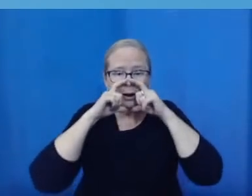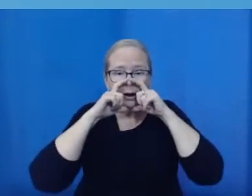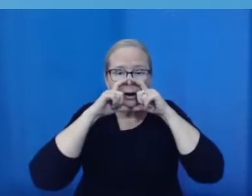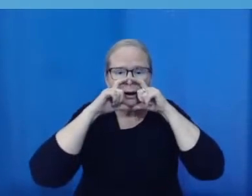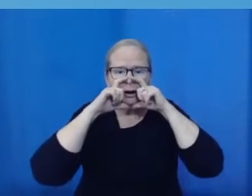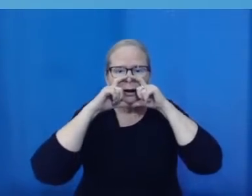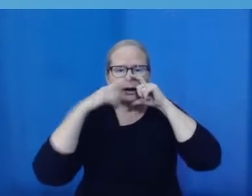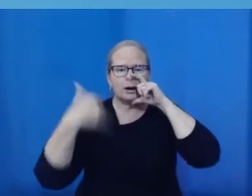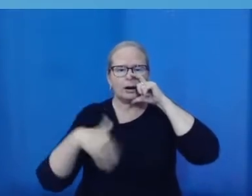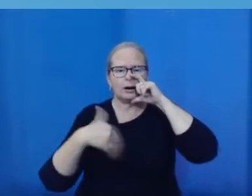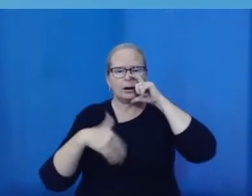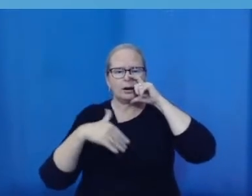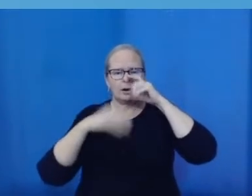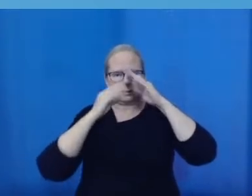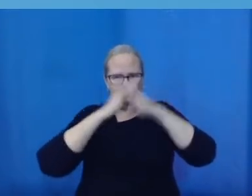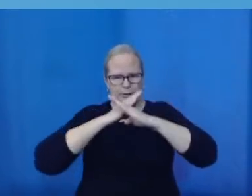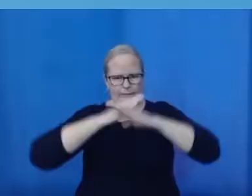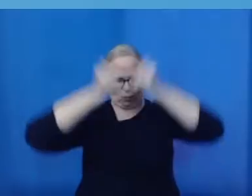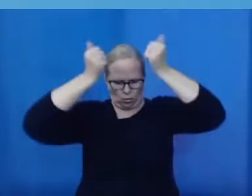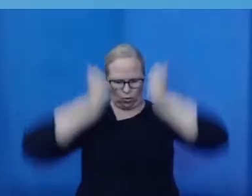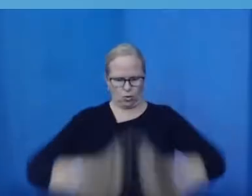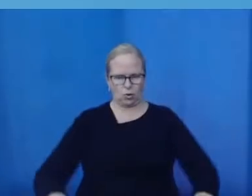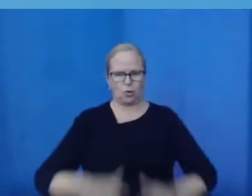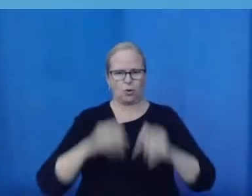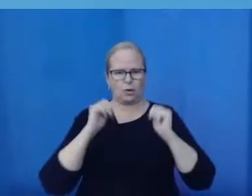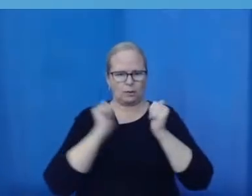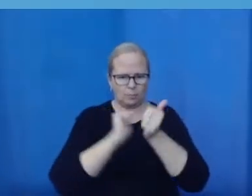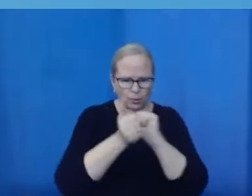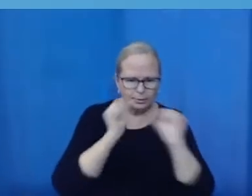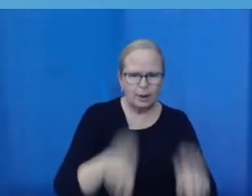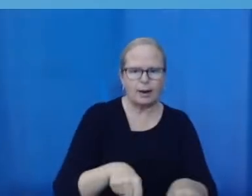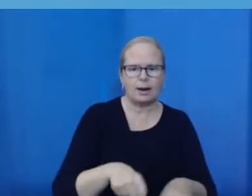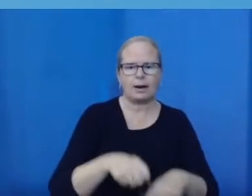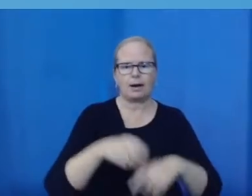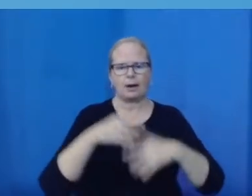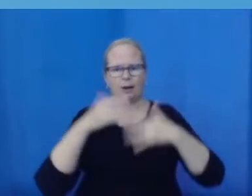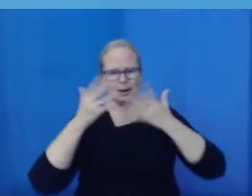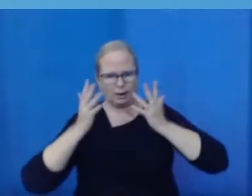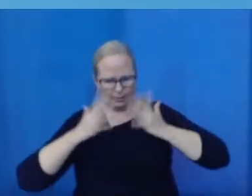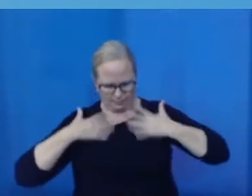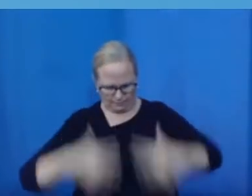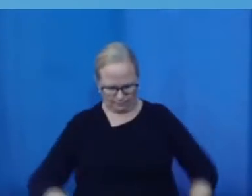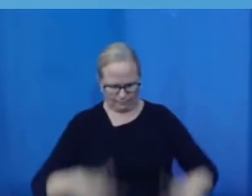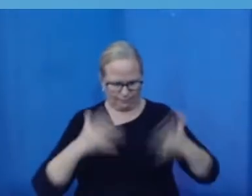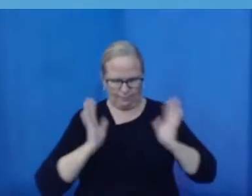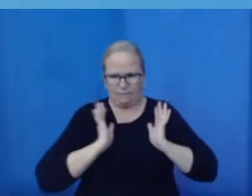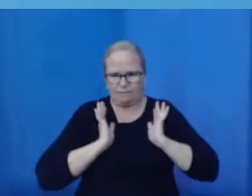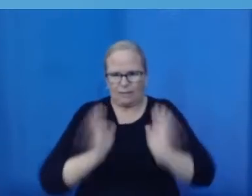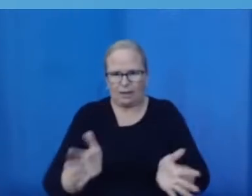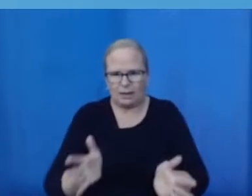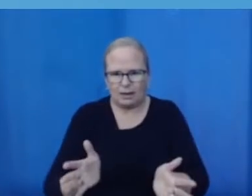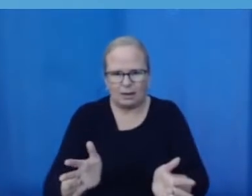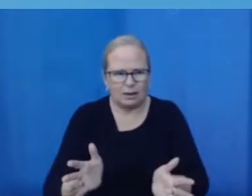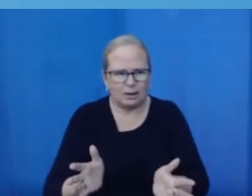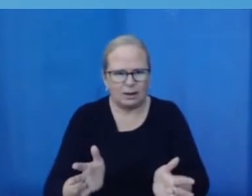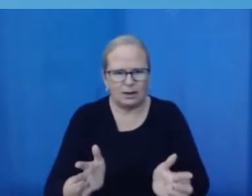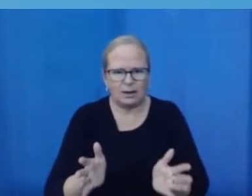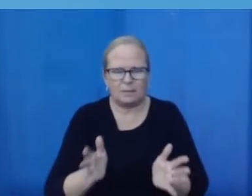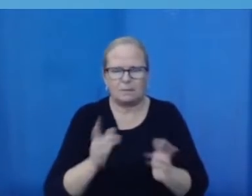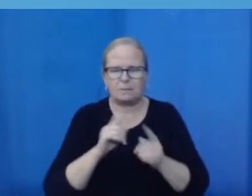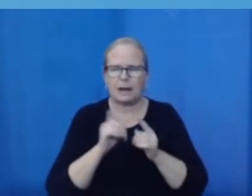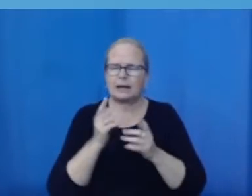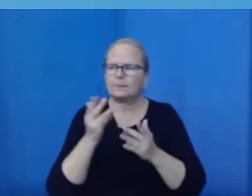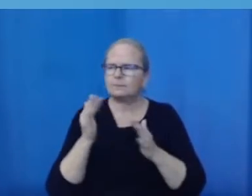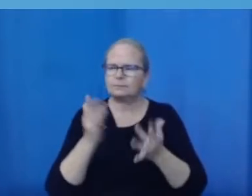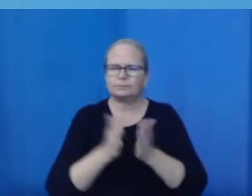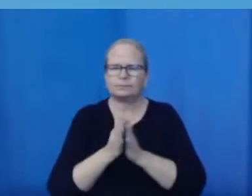And so we don't want to get sucked into that overwhelm. I think today is going to be a heavy topic, and I'm pretty sure I'm going to cry. I'm